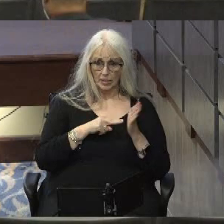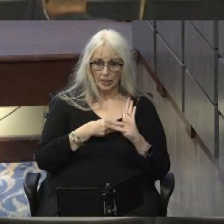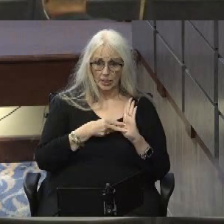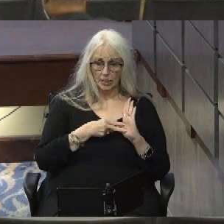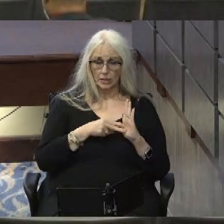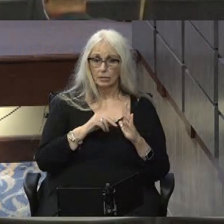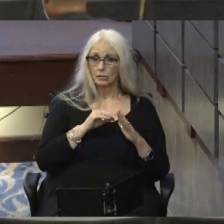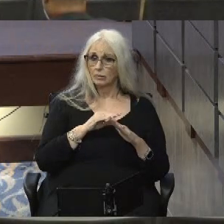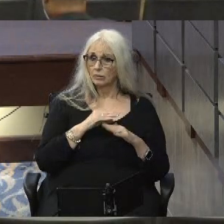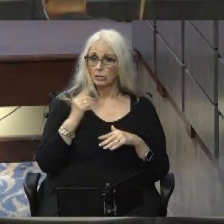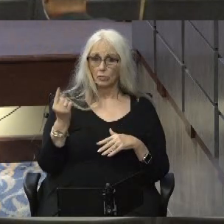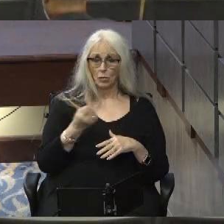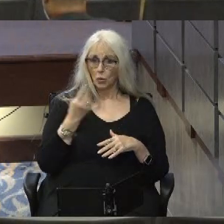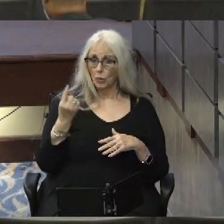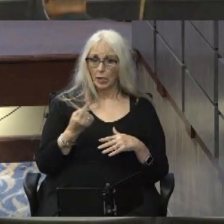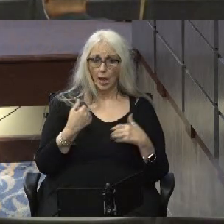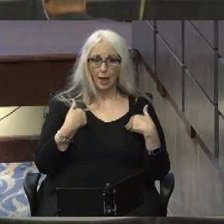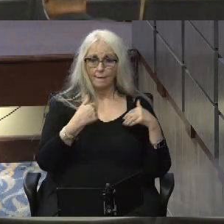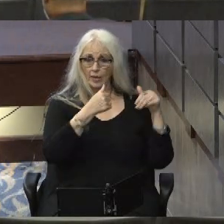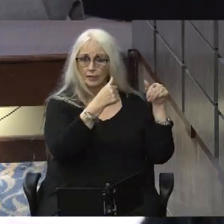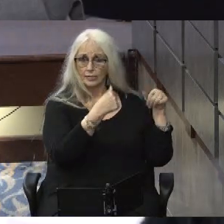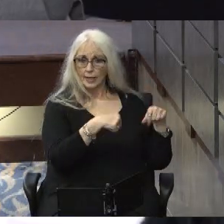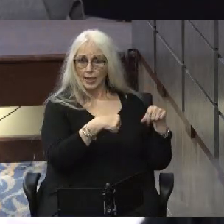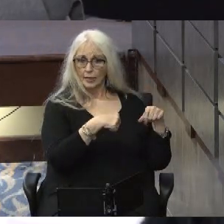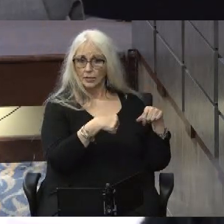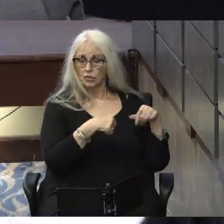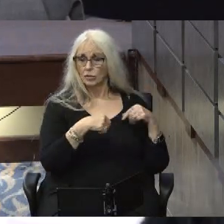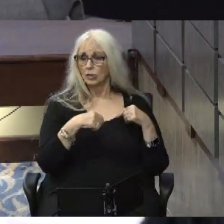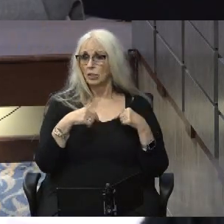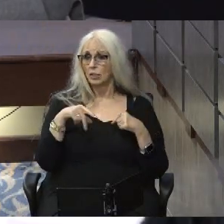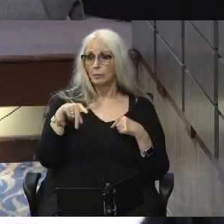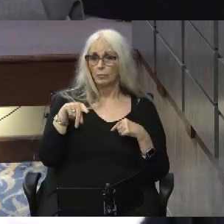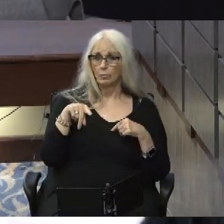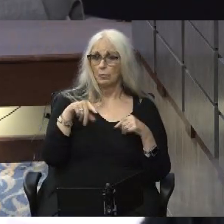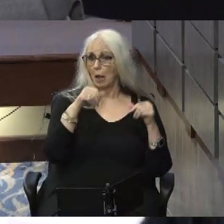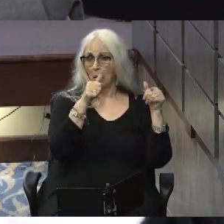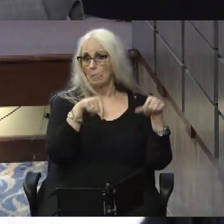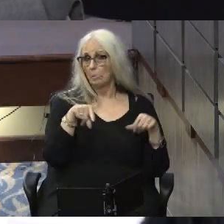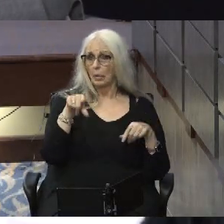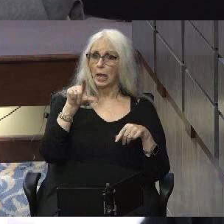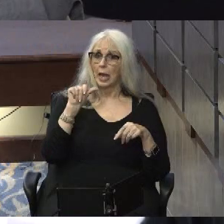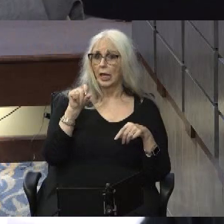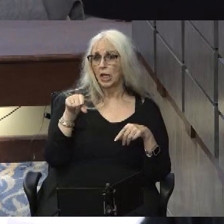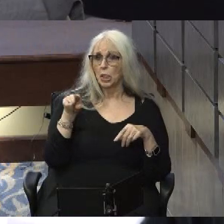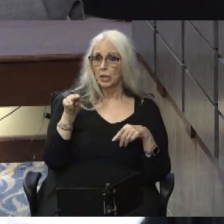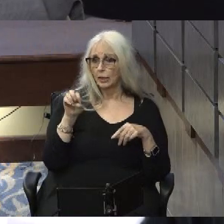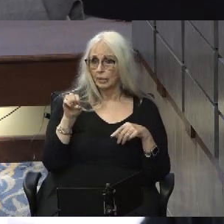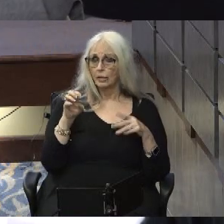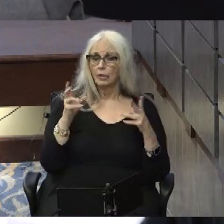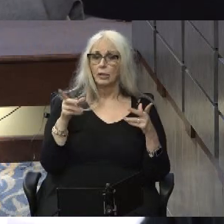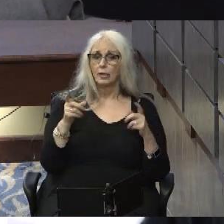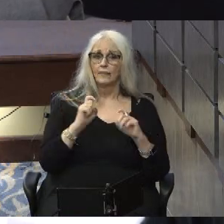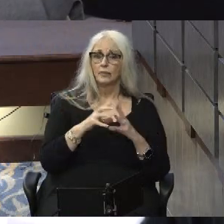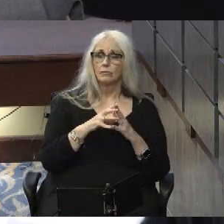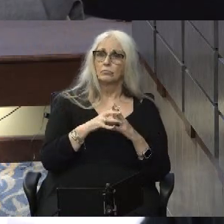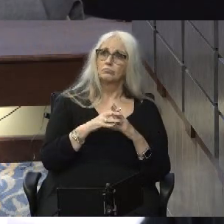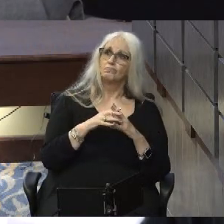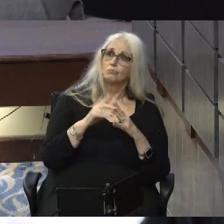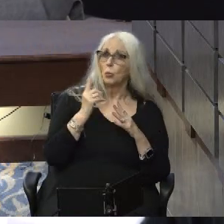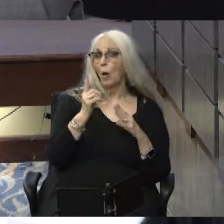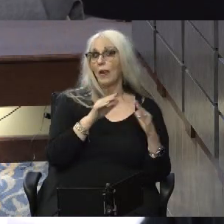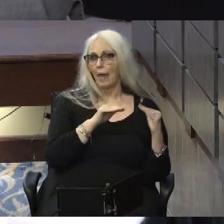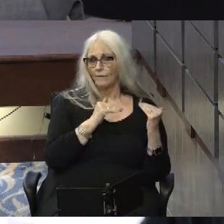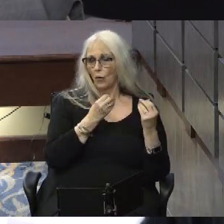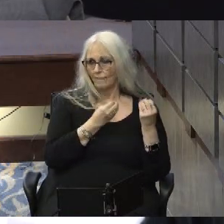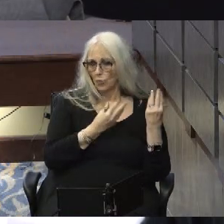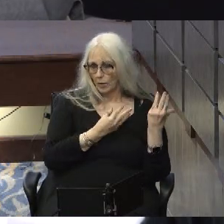just provide signage. That a plaque gives a level of information. That's one thing that we want to